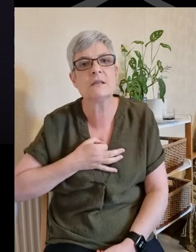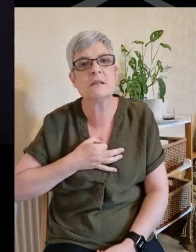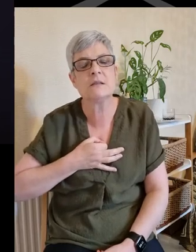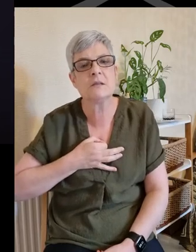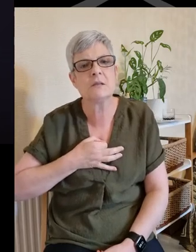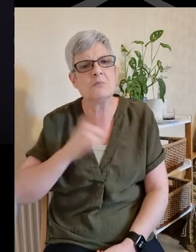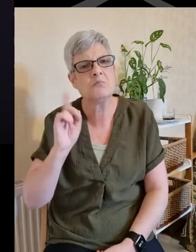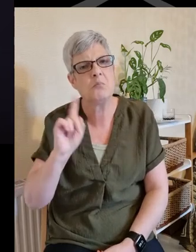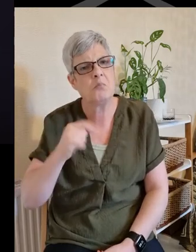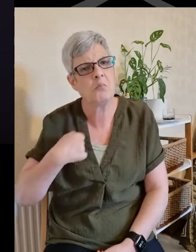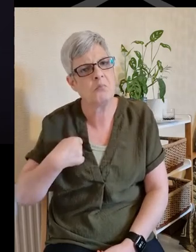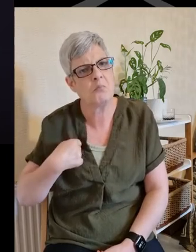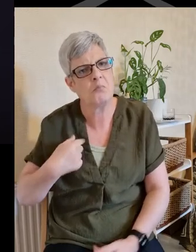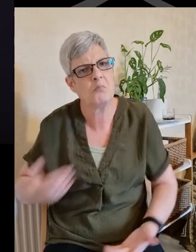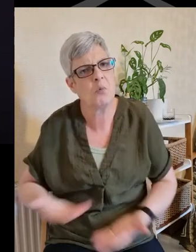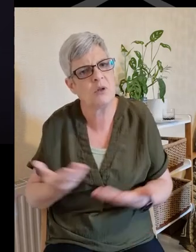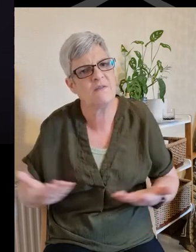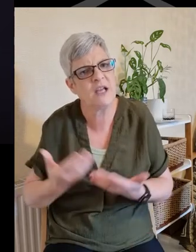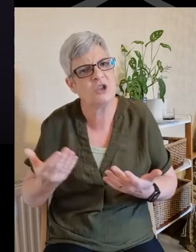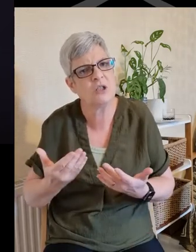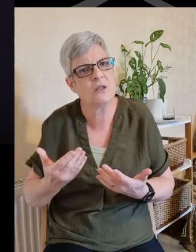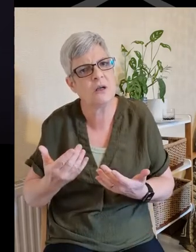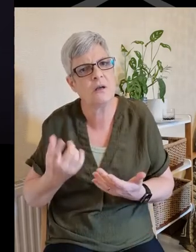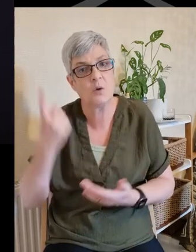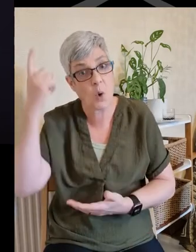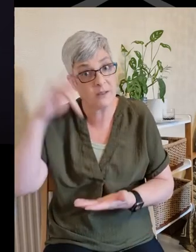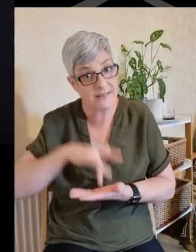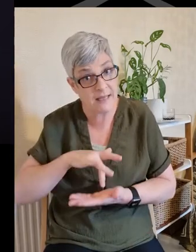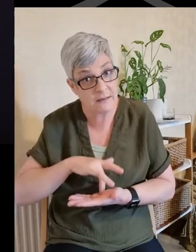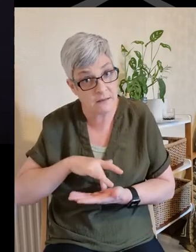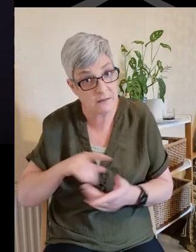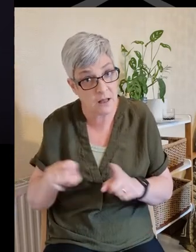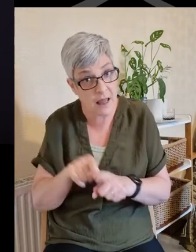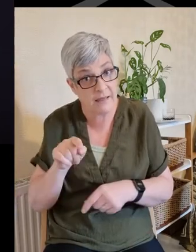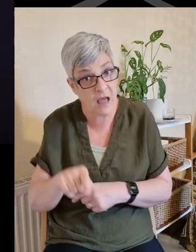motivation is as God-centered as that.